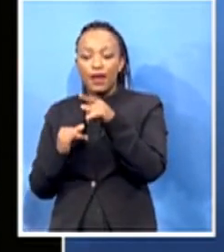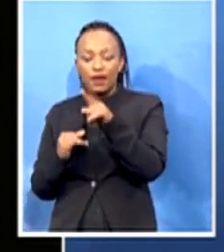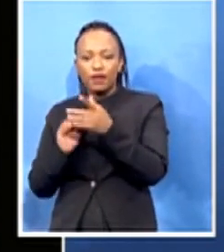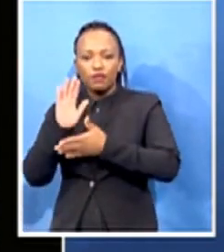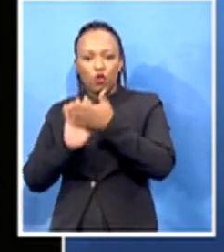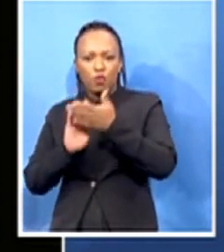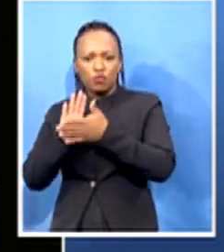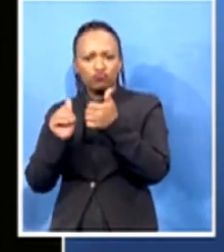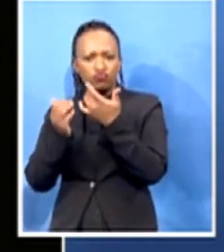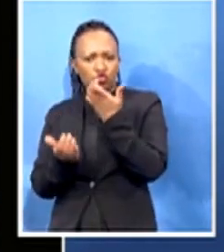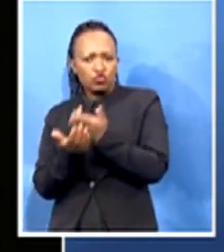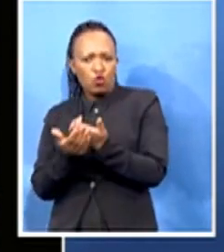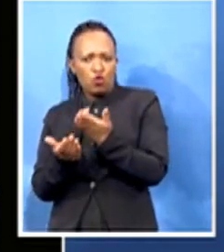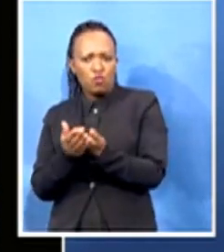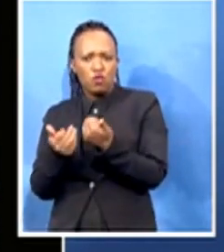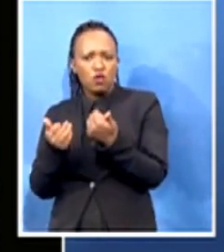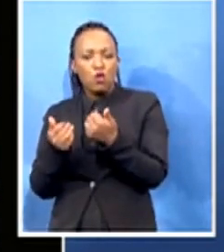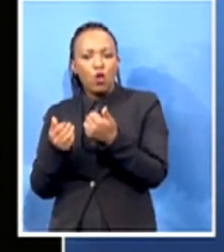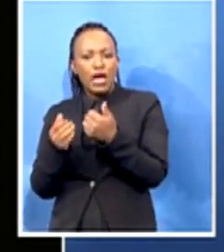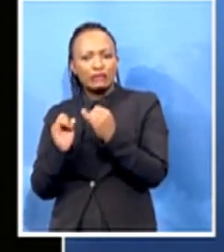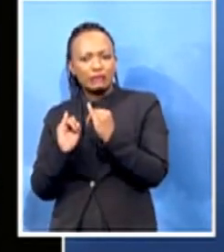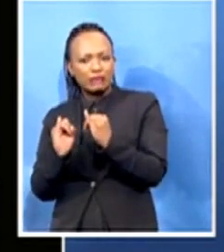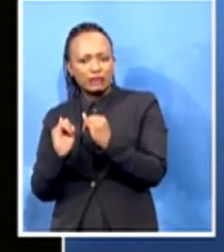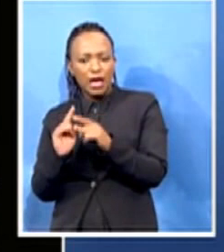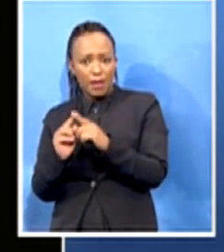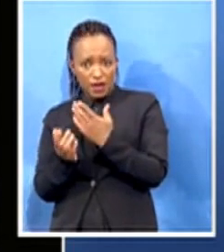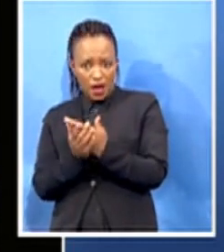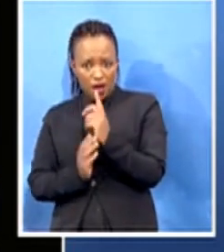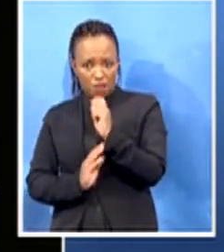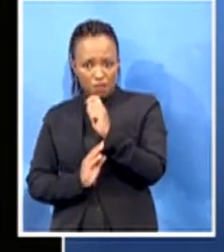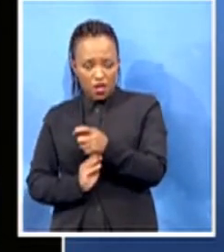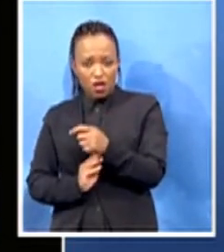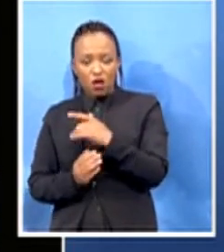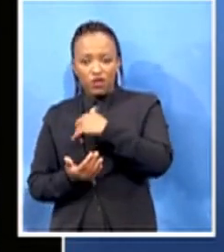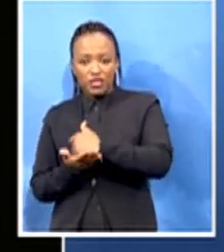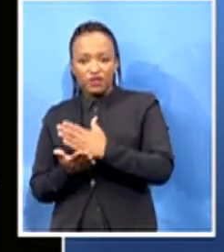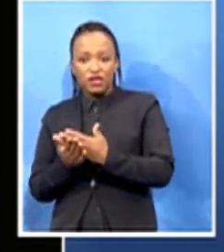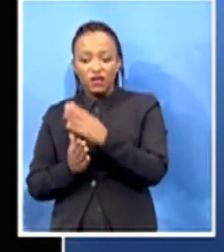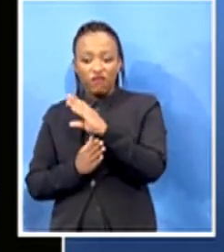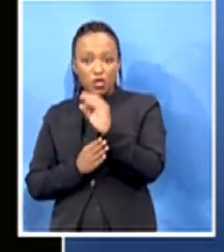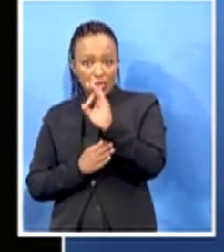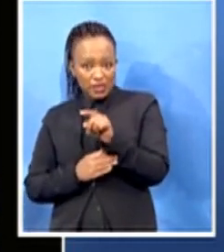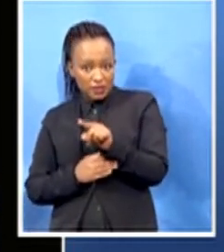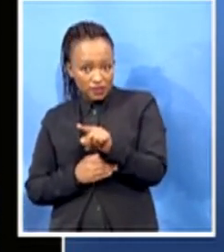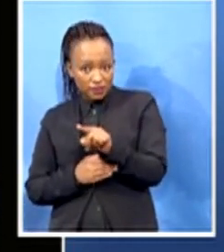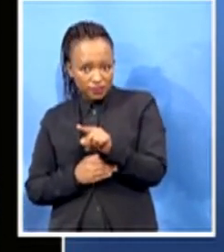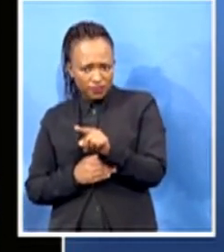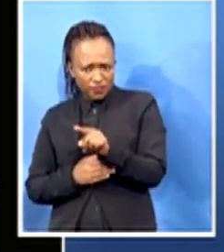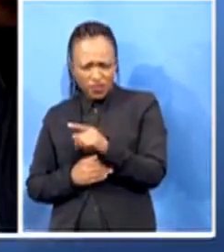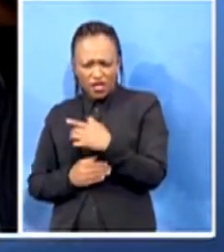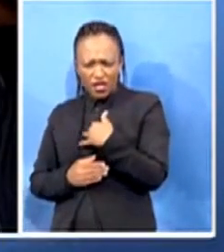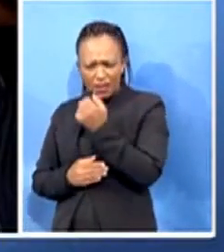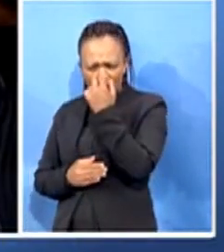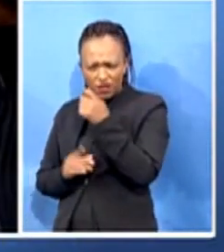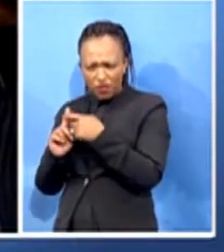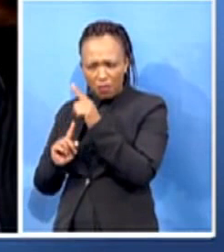good, can it pay a dividends of 40%? Maybe let me understand from your side. No, we hear